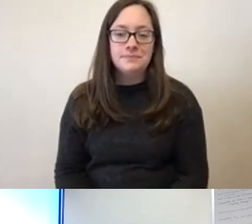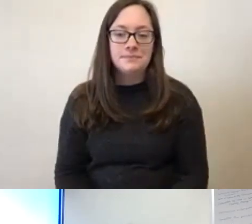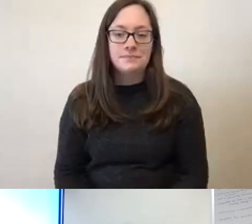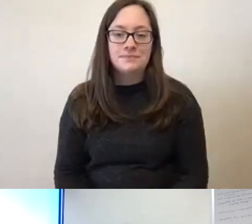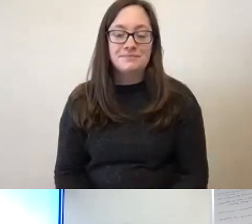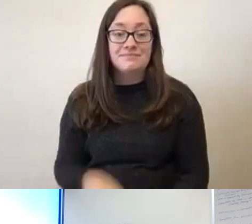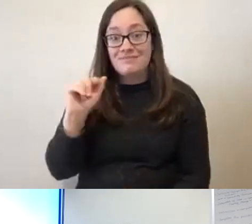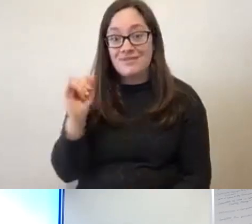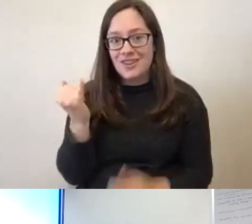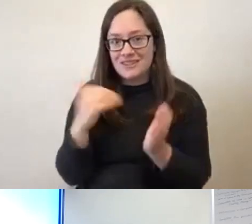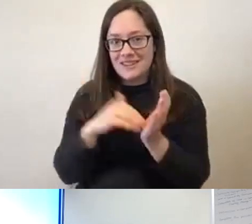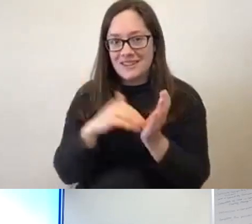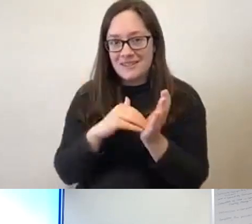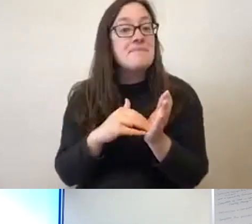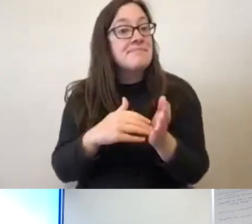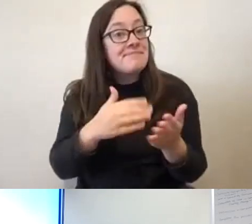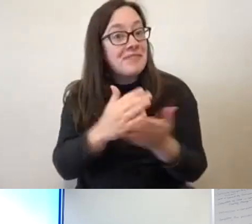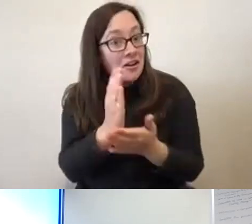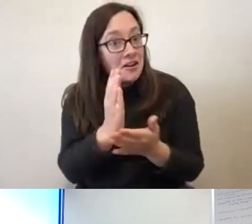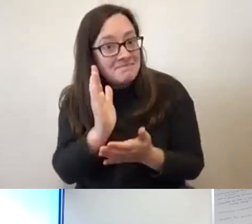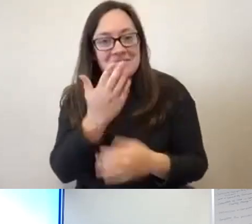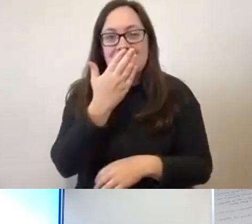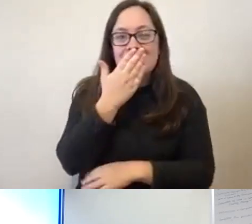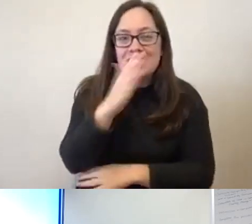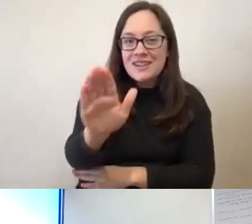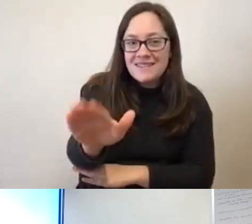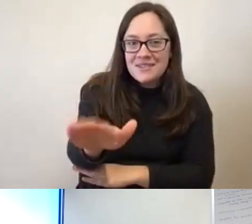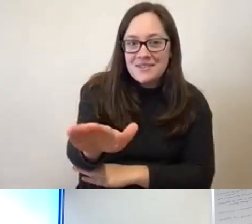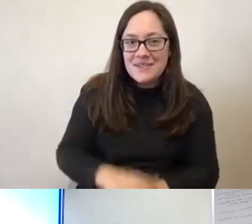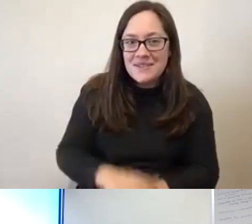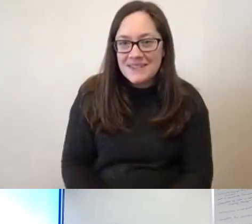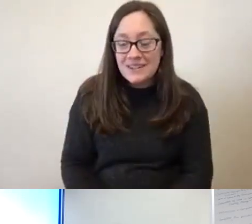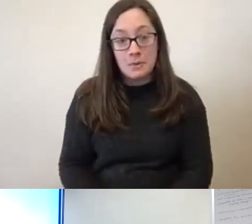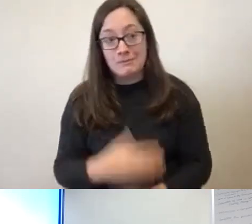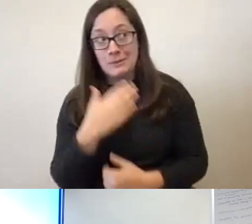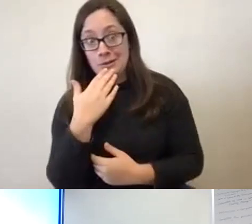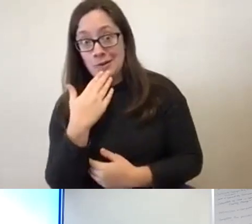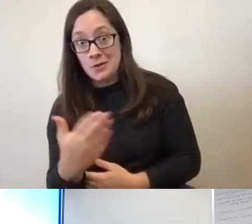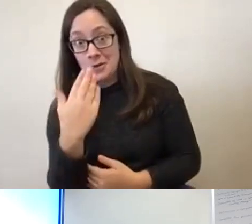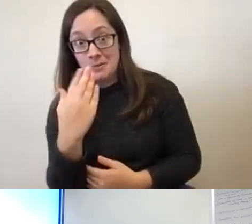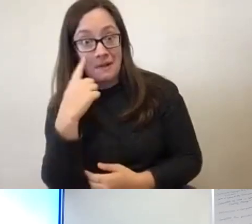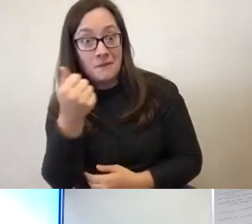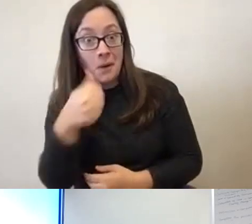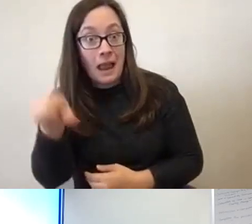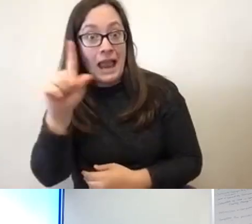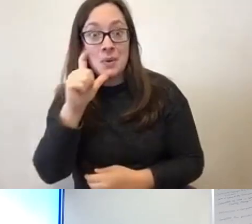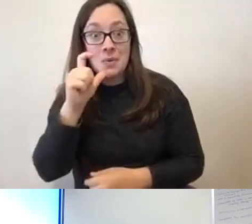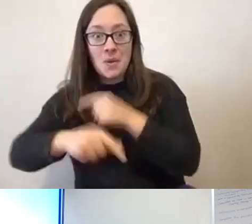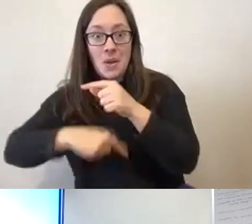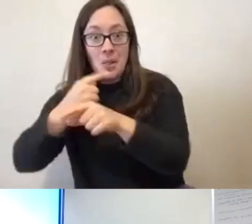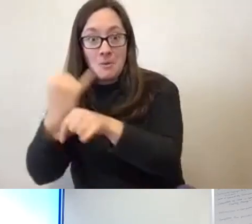All right. Well, good afternoon, or maybe good morning if we have any folks from our global